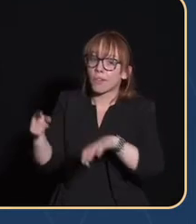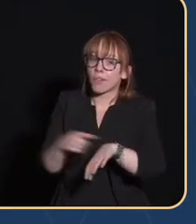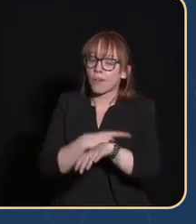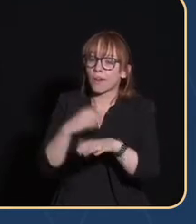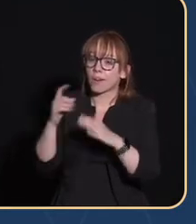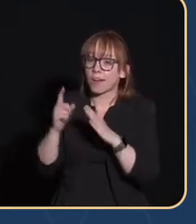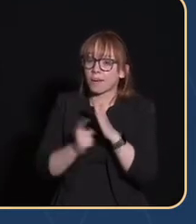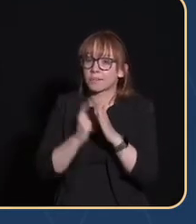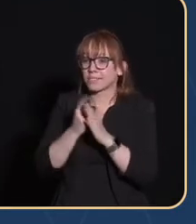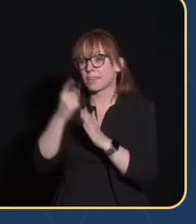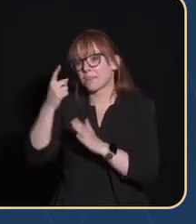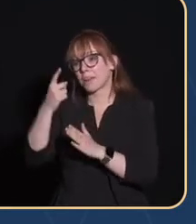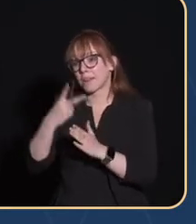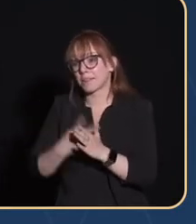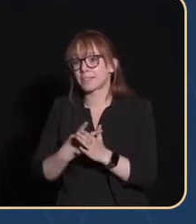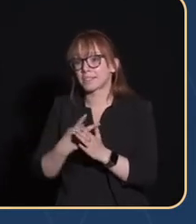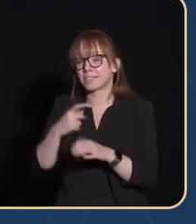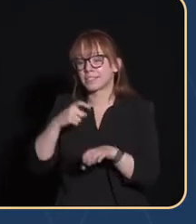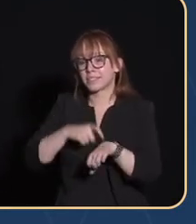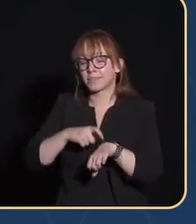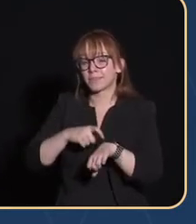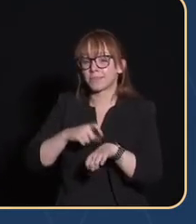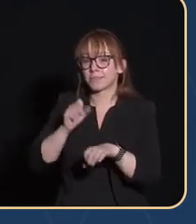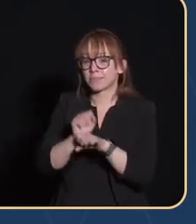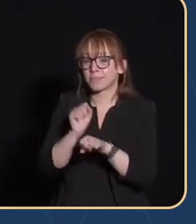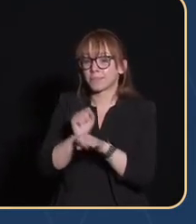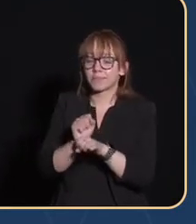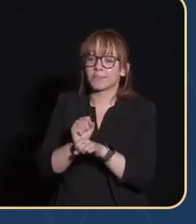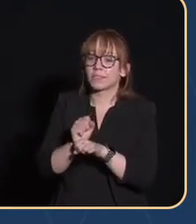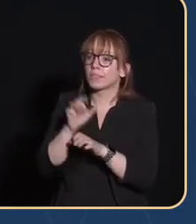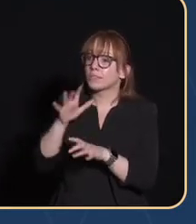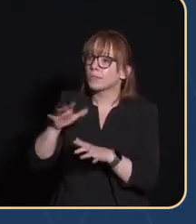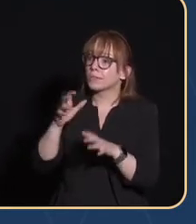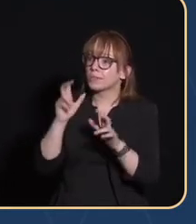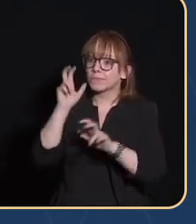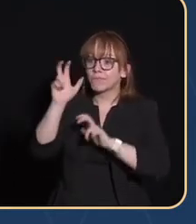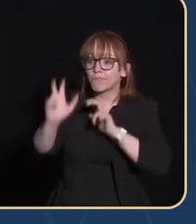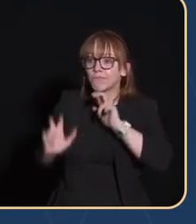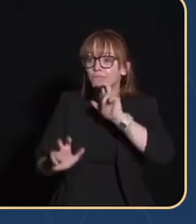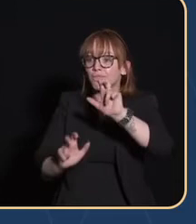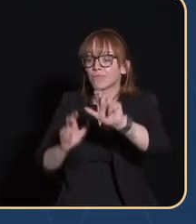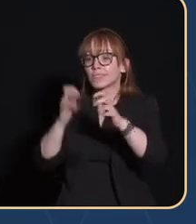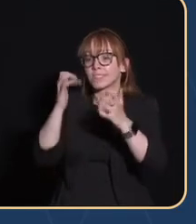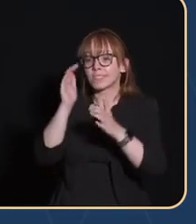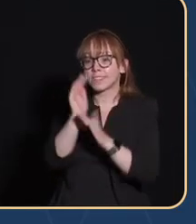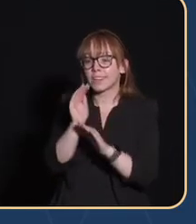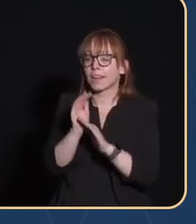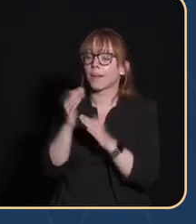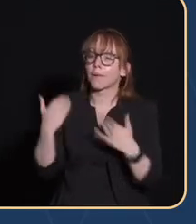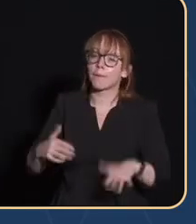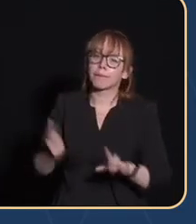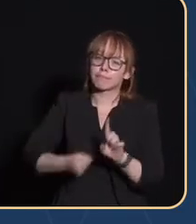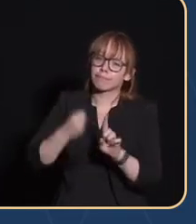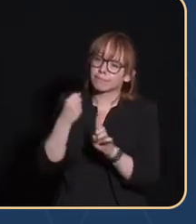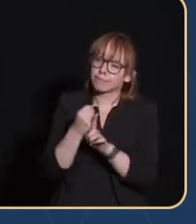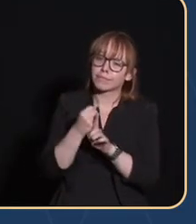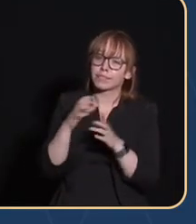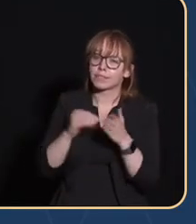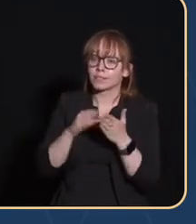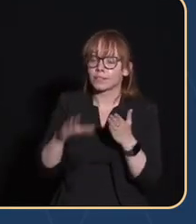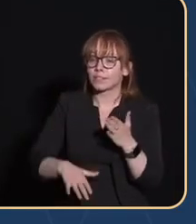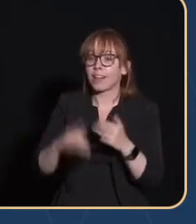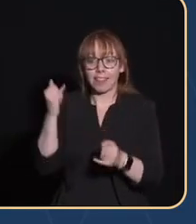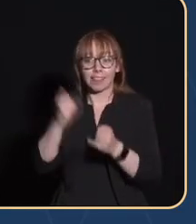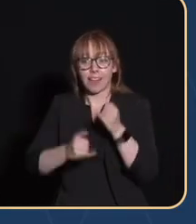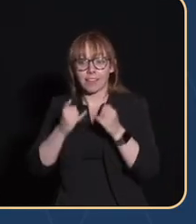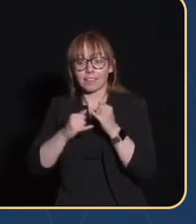part-time job to cover that emergency. So your generosity tonight really does make an impact in the lives of these students. And one last thing I was